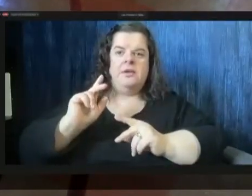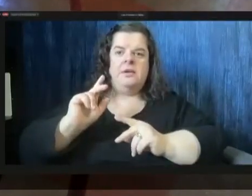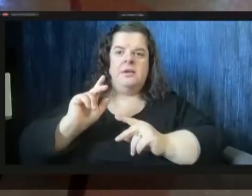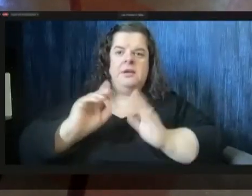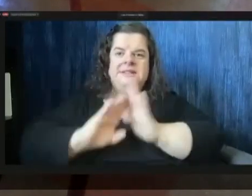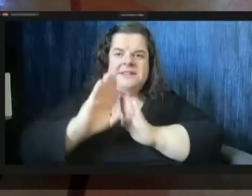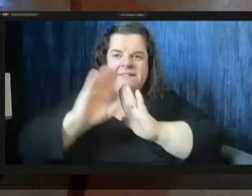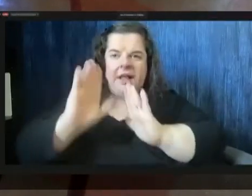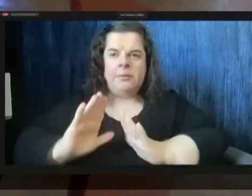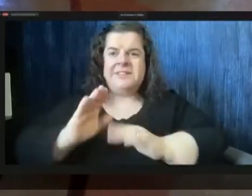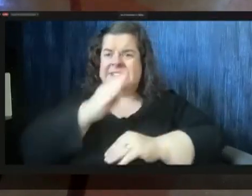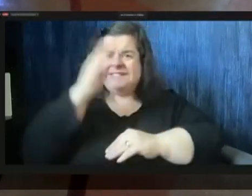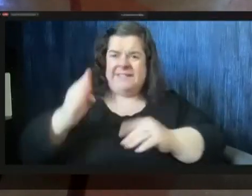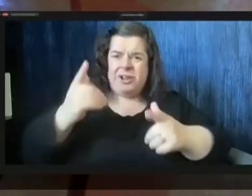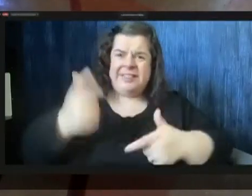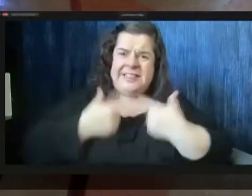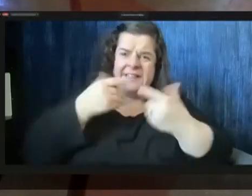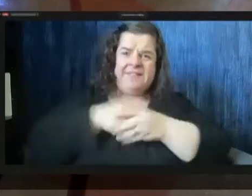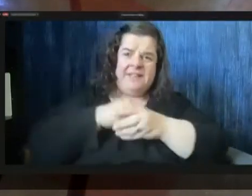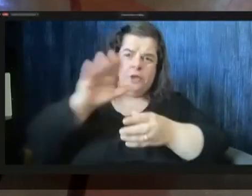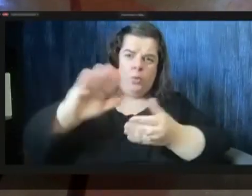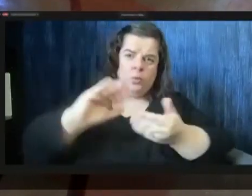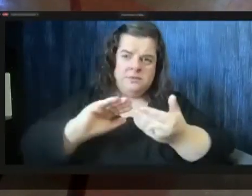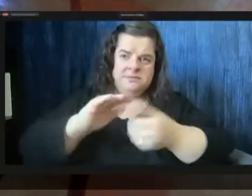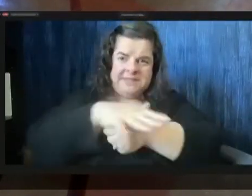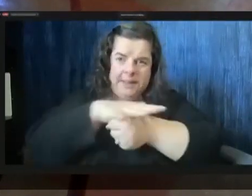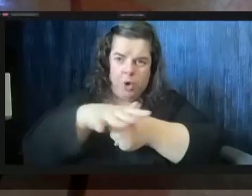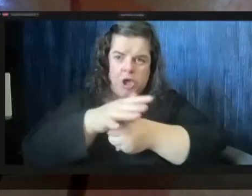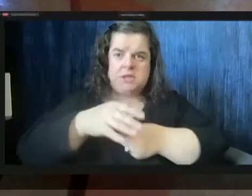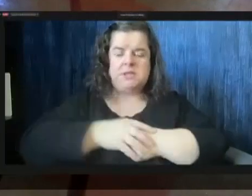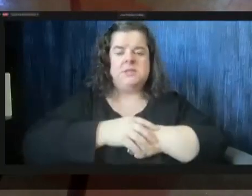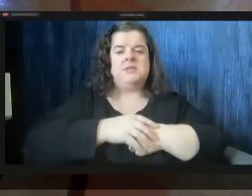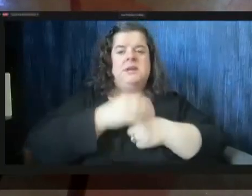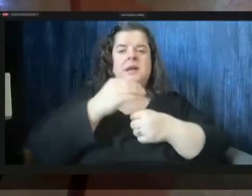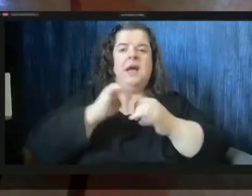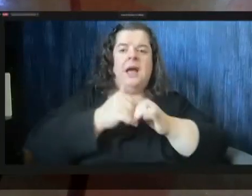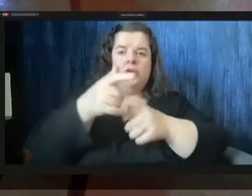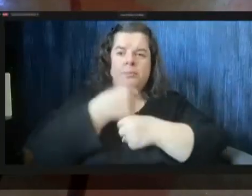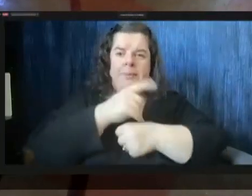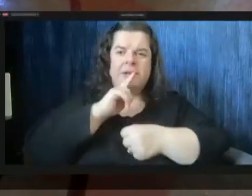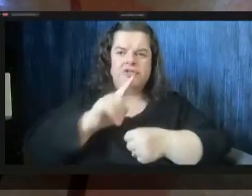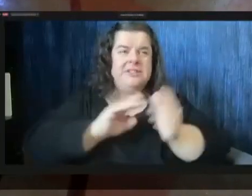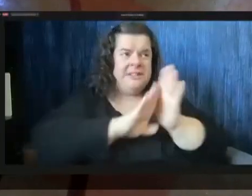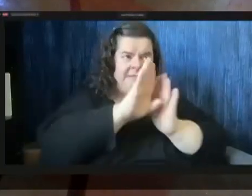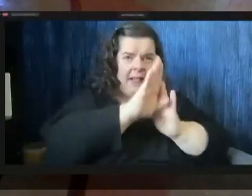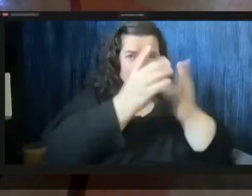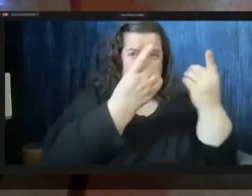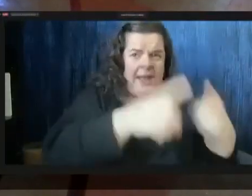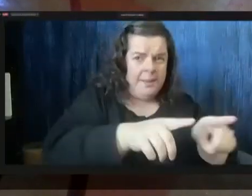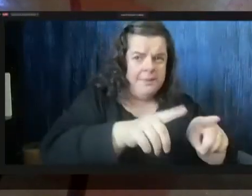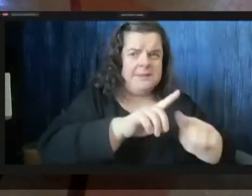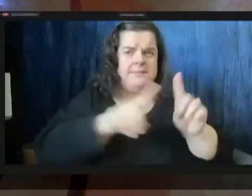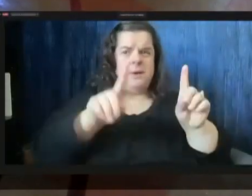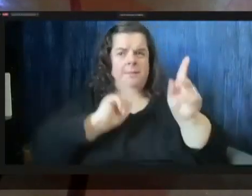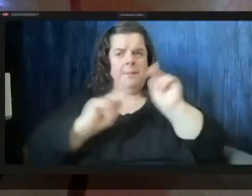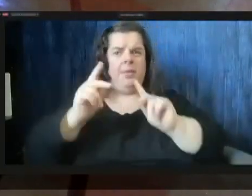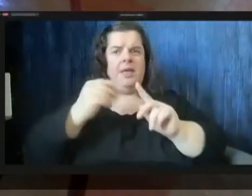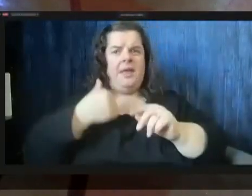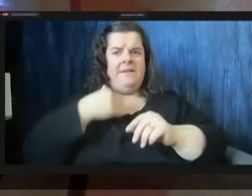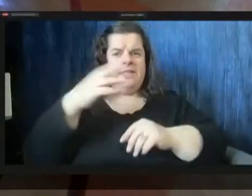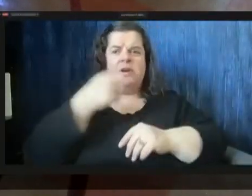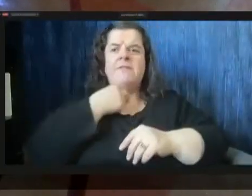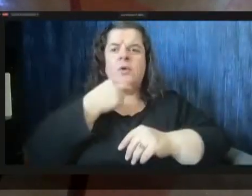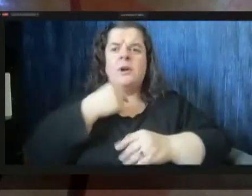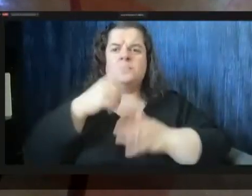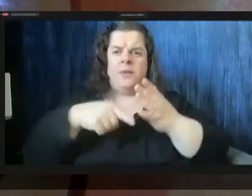live in those neighborhoods. And so how do you make sure that a development happens, but yet the people have their voice in what they want to see happen?